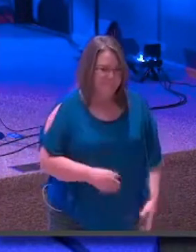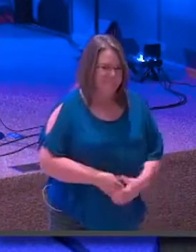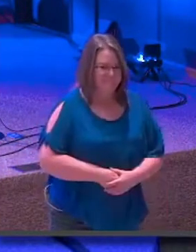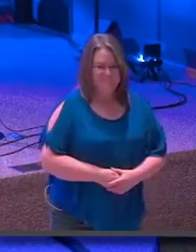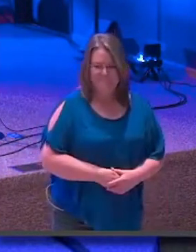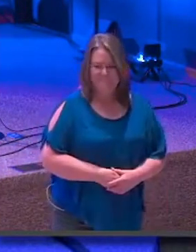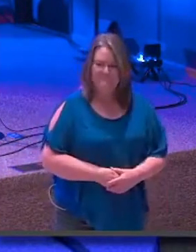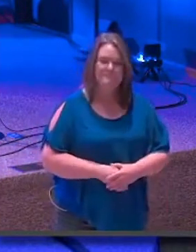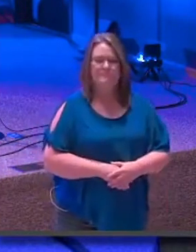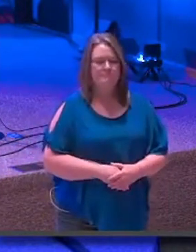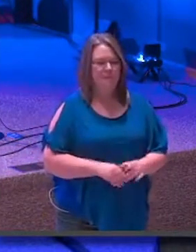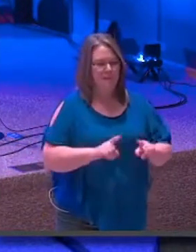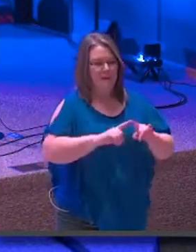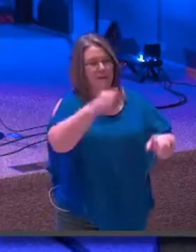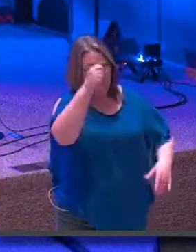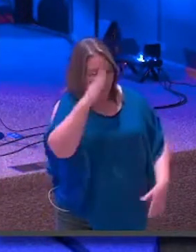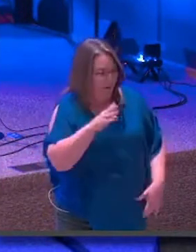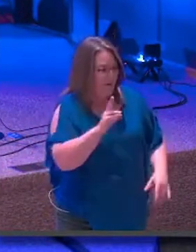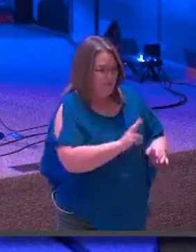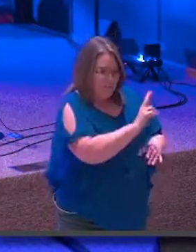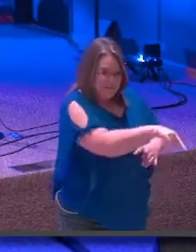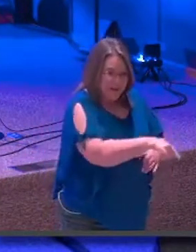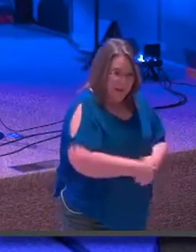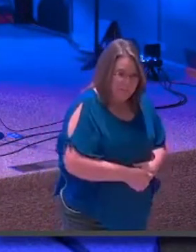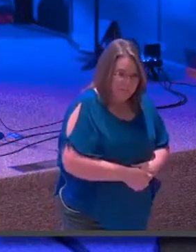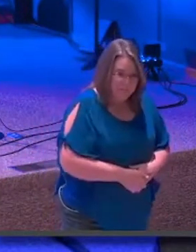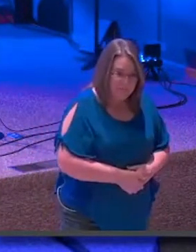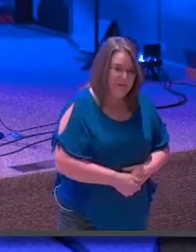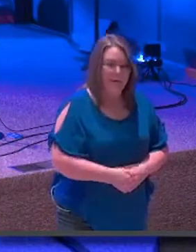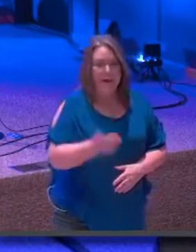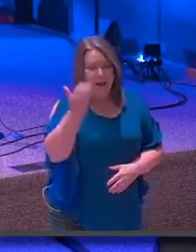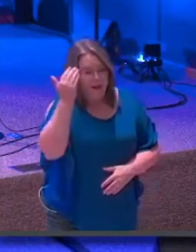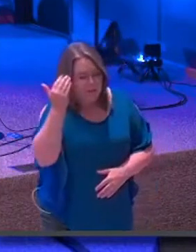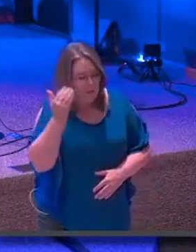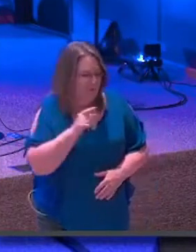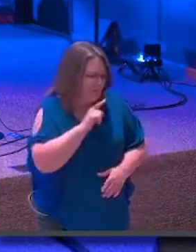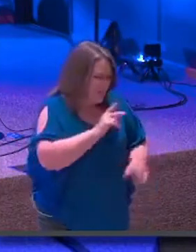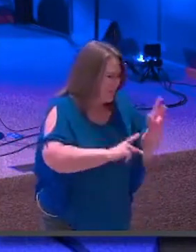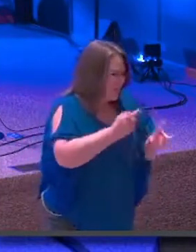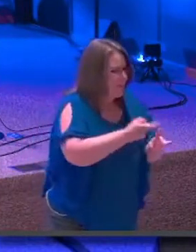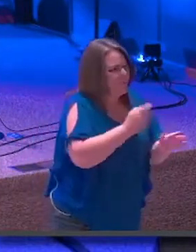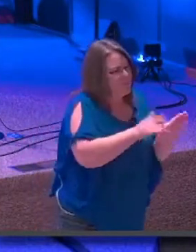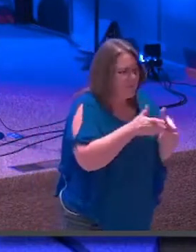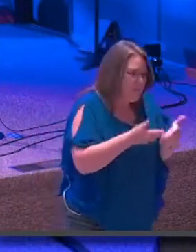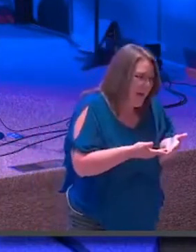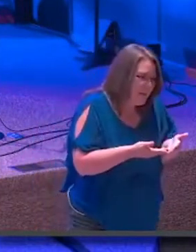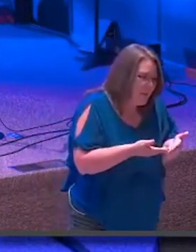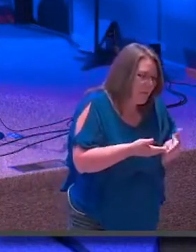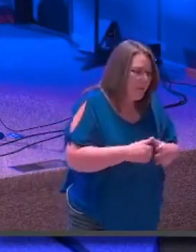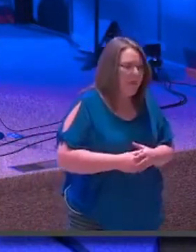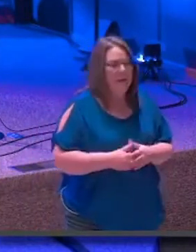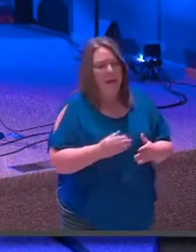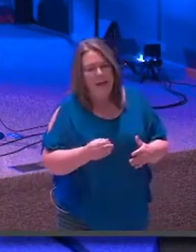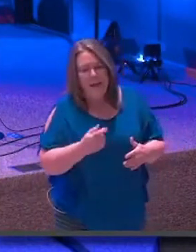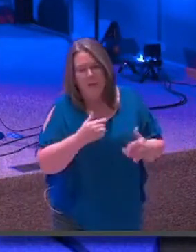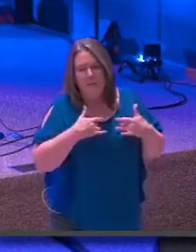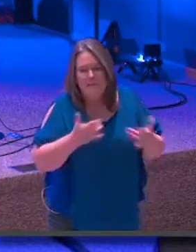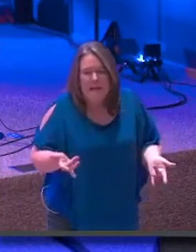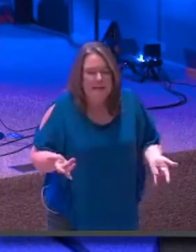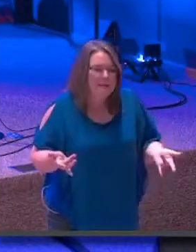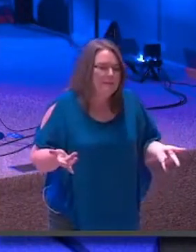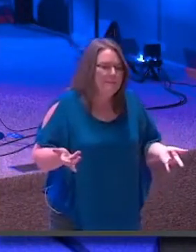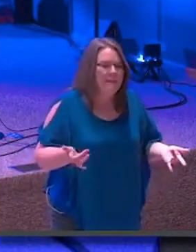that God used. Oh, I know that those are people from the Bible, and like we tend to kind of not look at